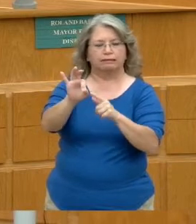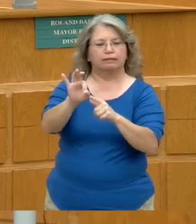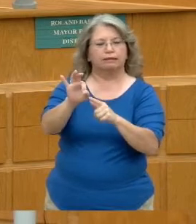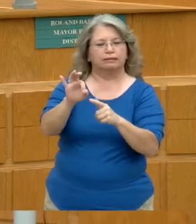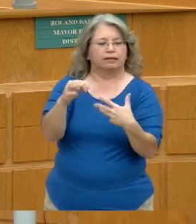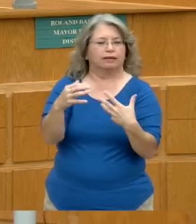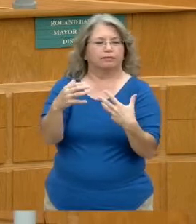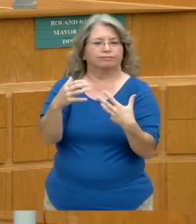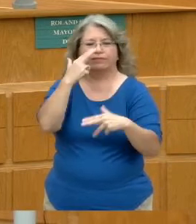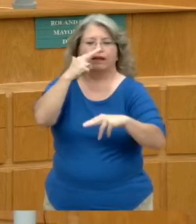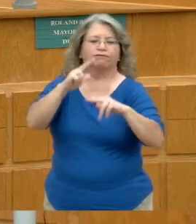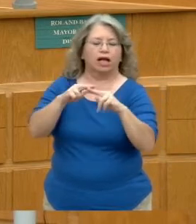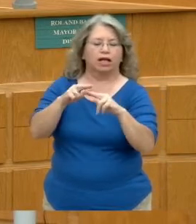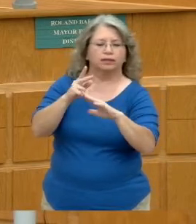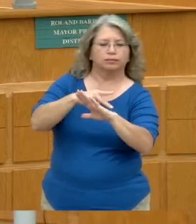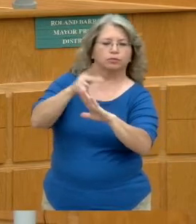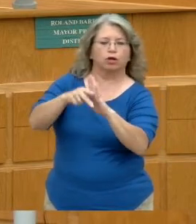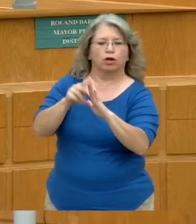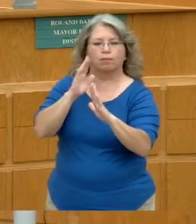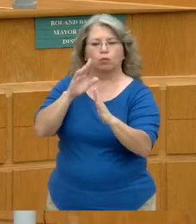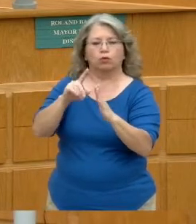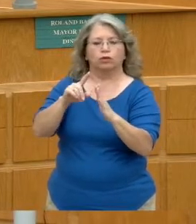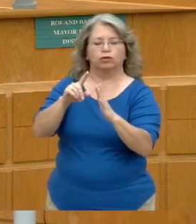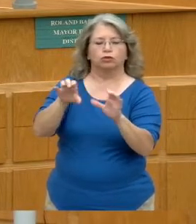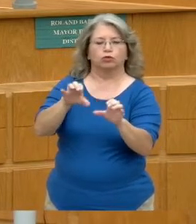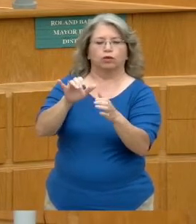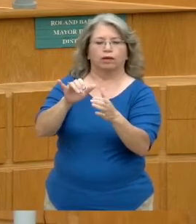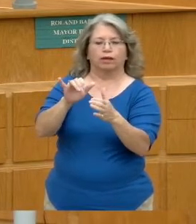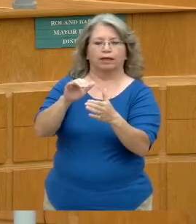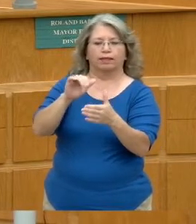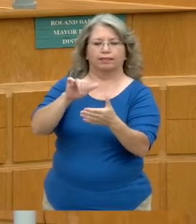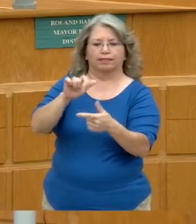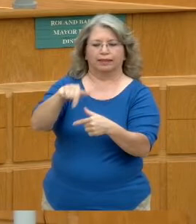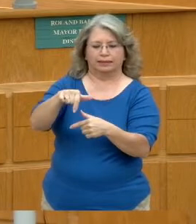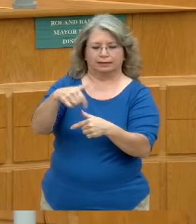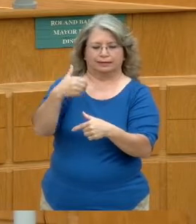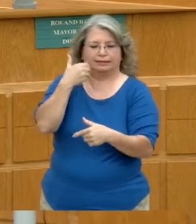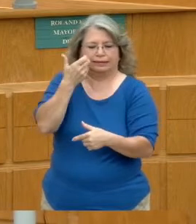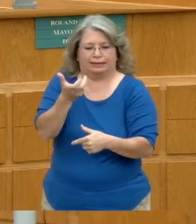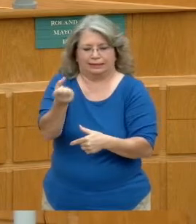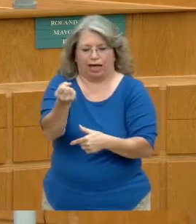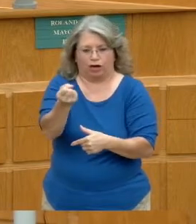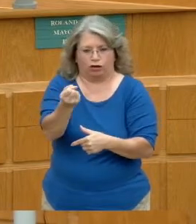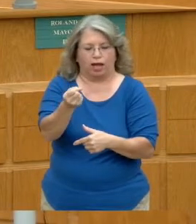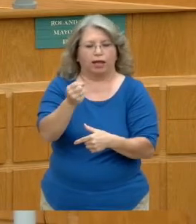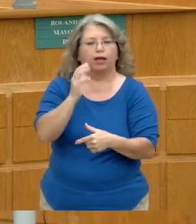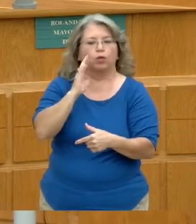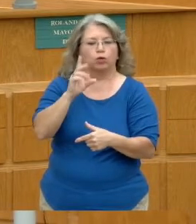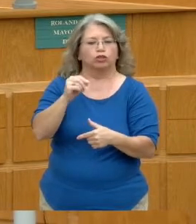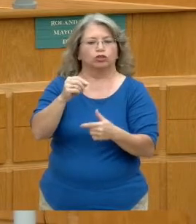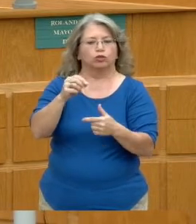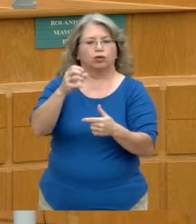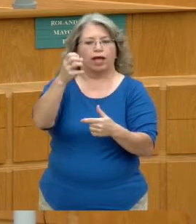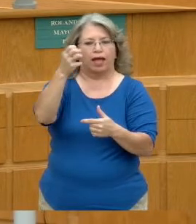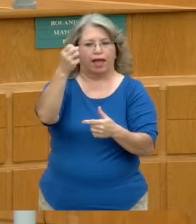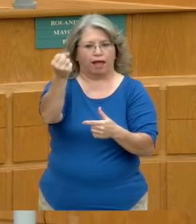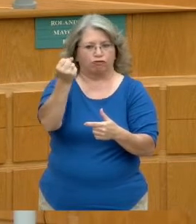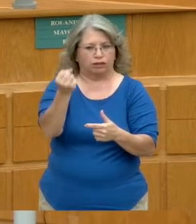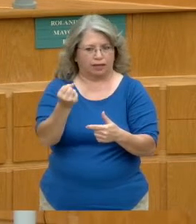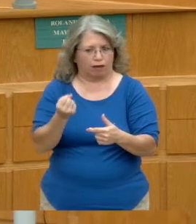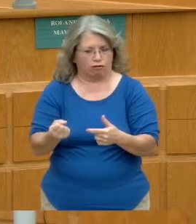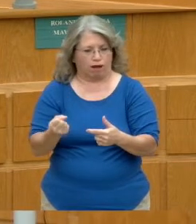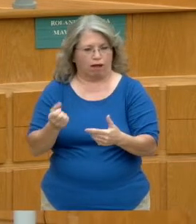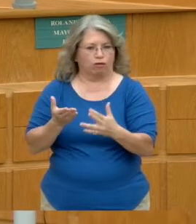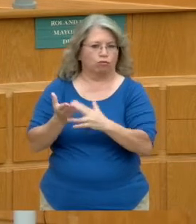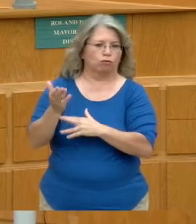initiative that we're going to pilot this Saturday, and we'll be doing it every Saturday until or through August,